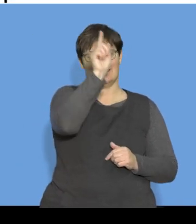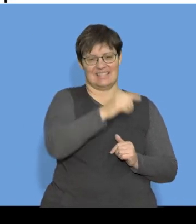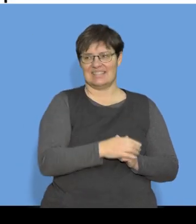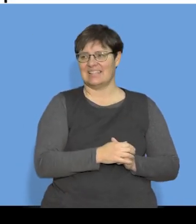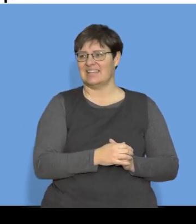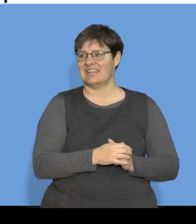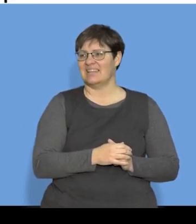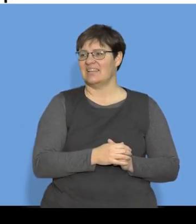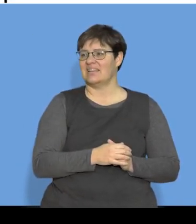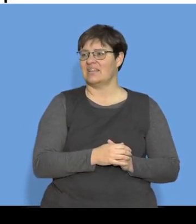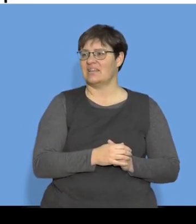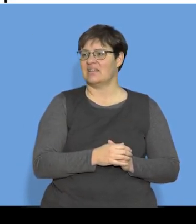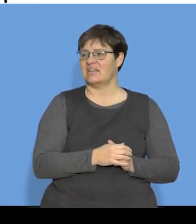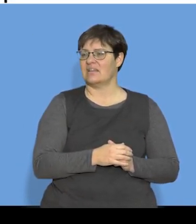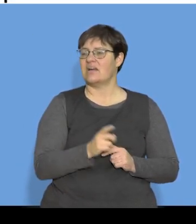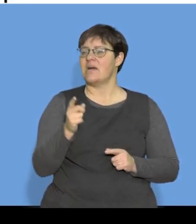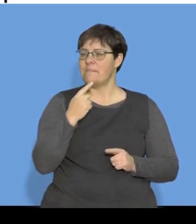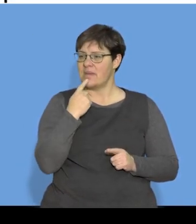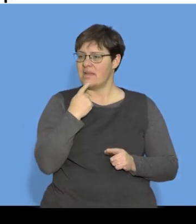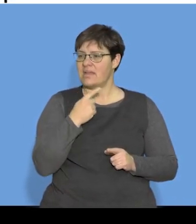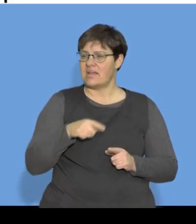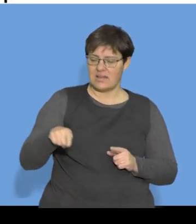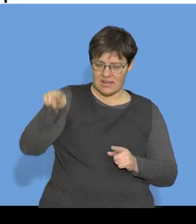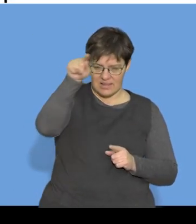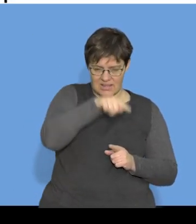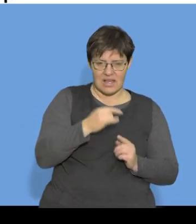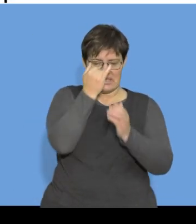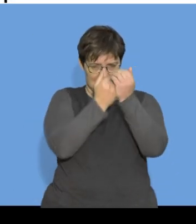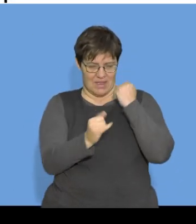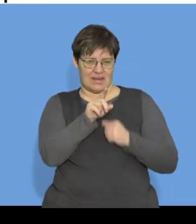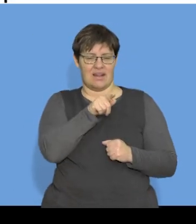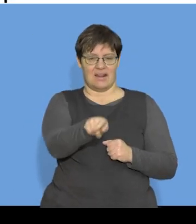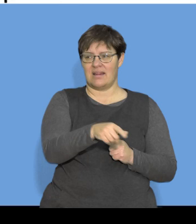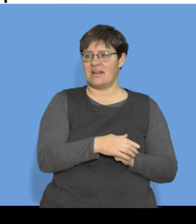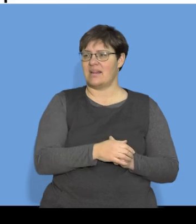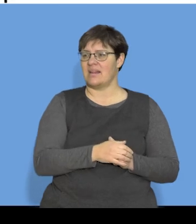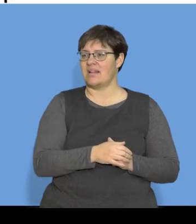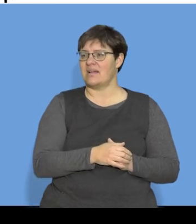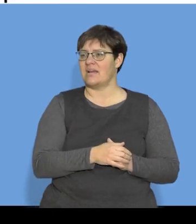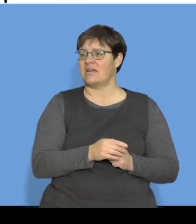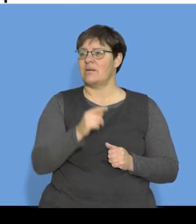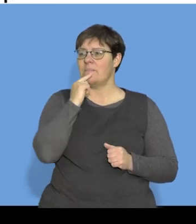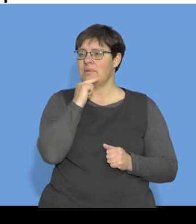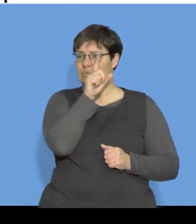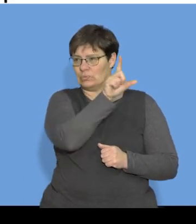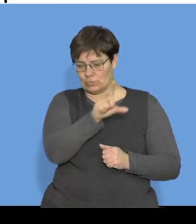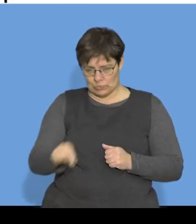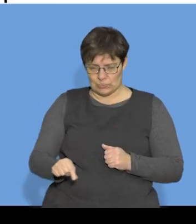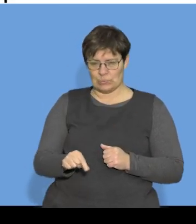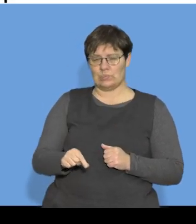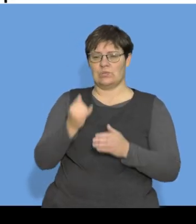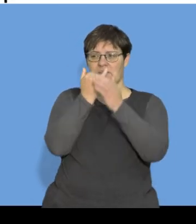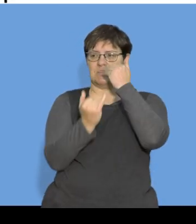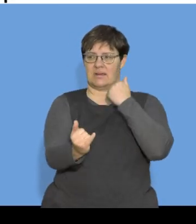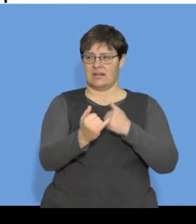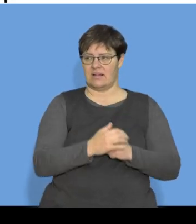Yes, it is carried from here. It gets into the spinal cord. So the direction is to the